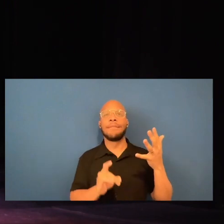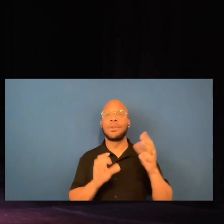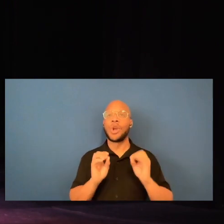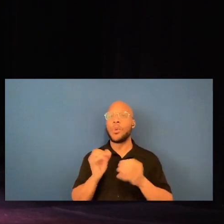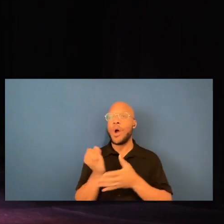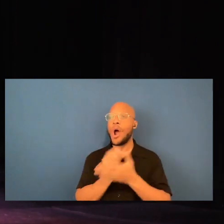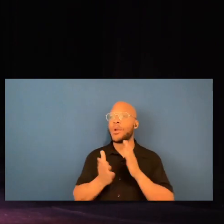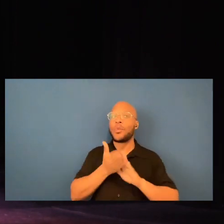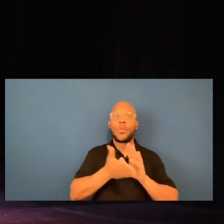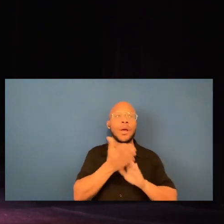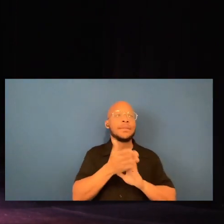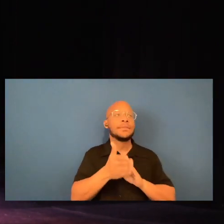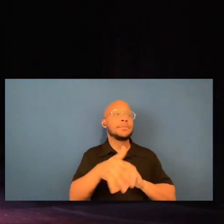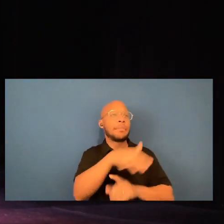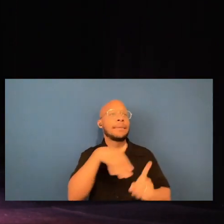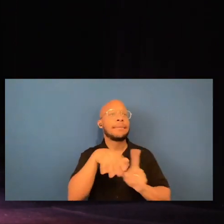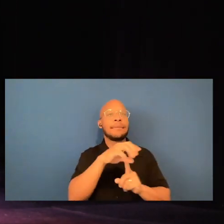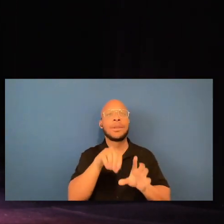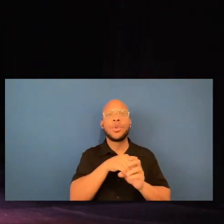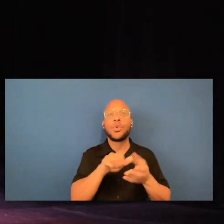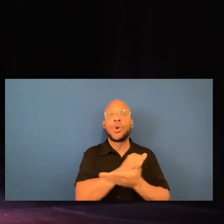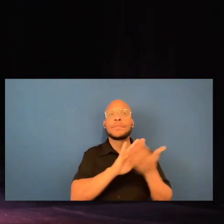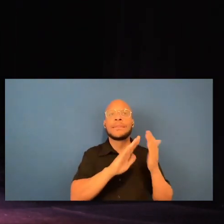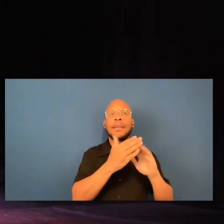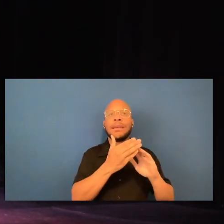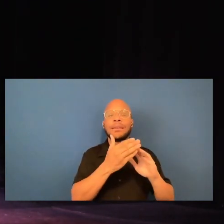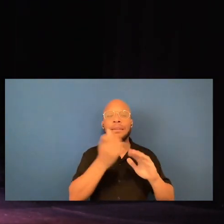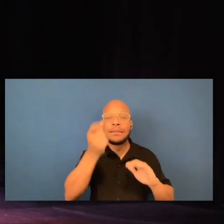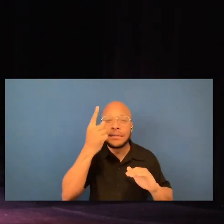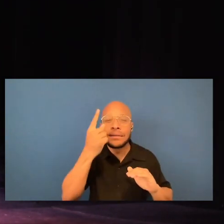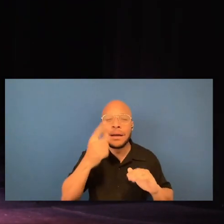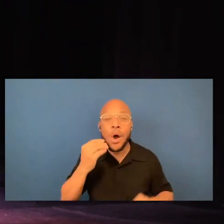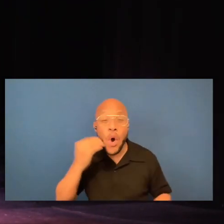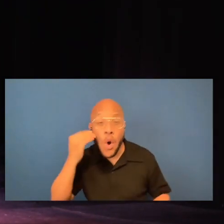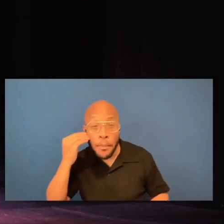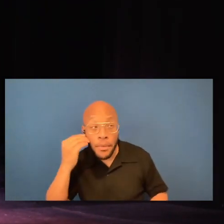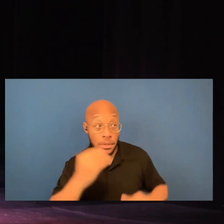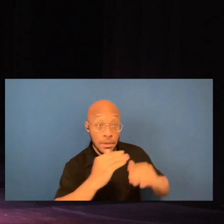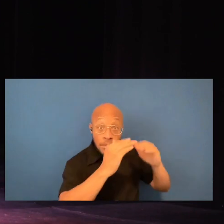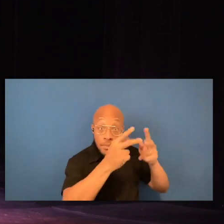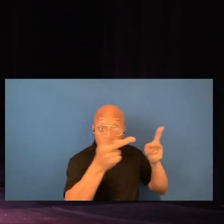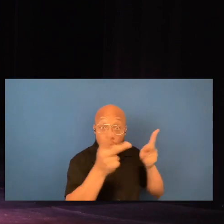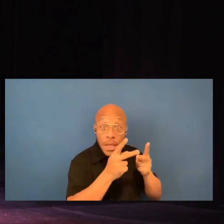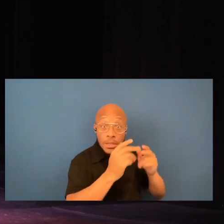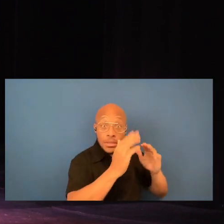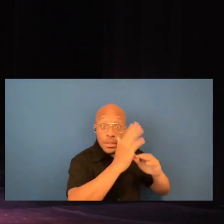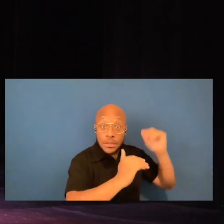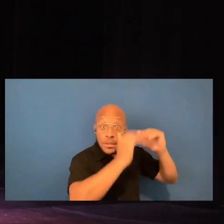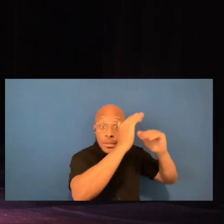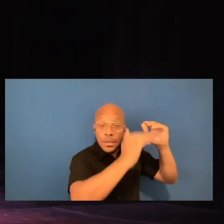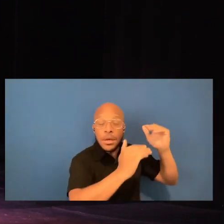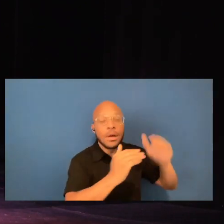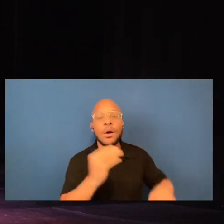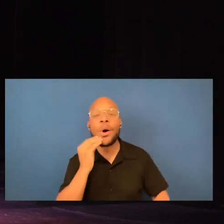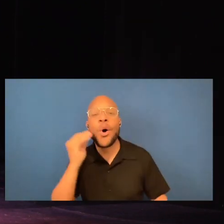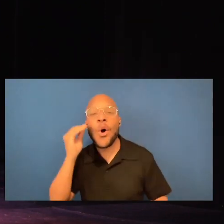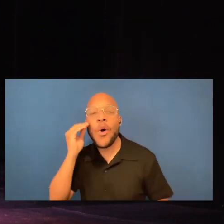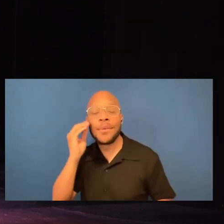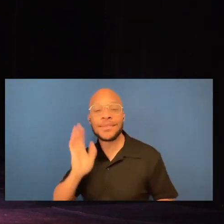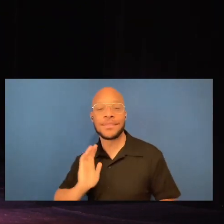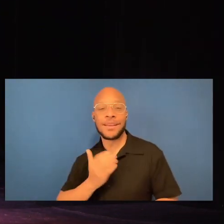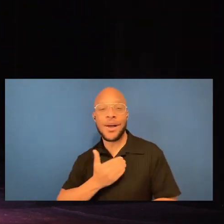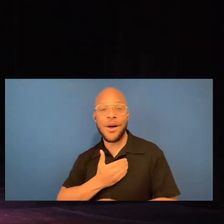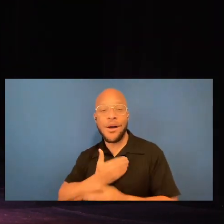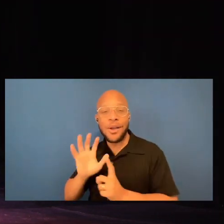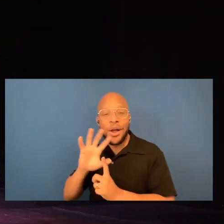mortar. Home is the set of practices between us on every scale, whether it's artists and the collectivity through which we